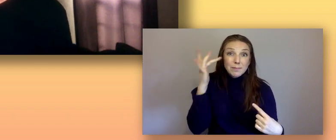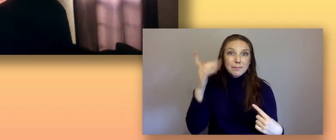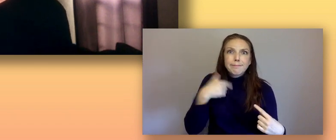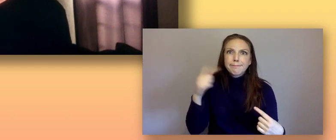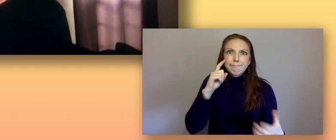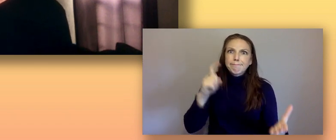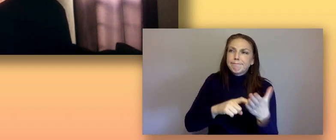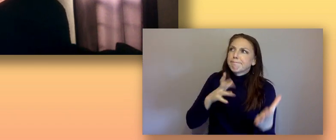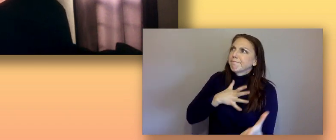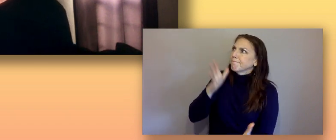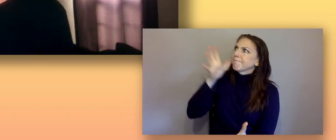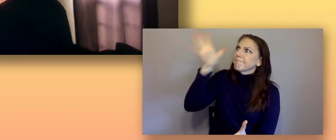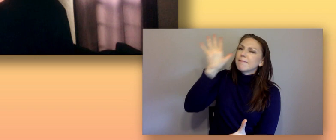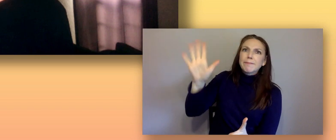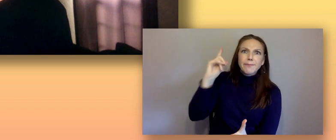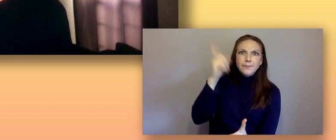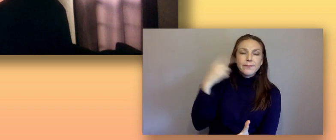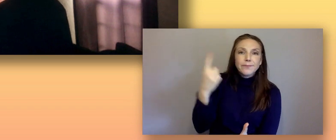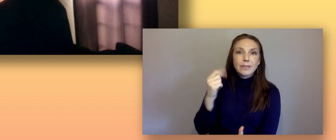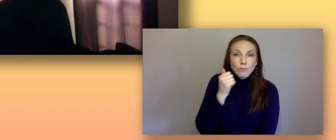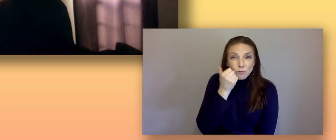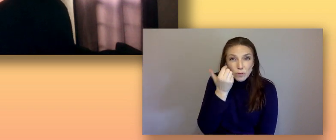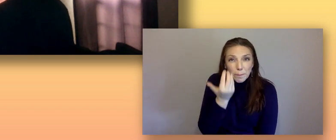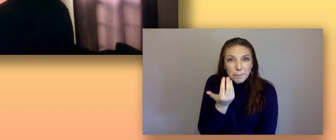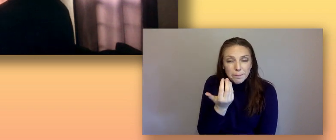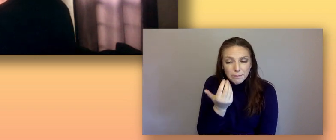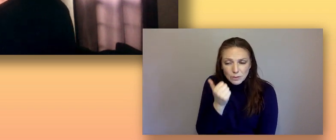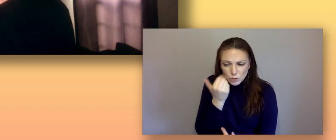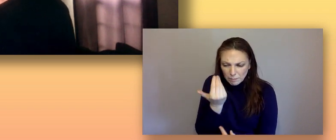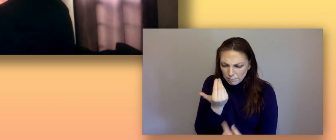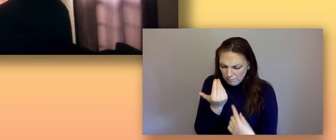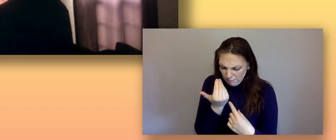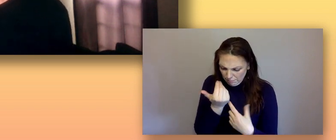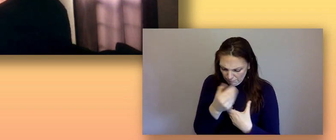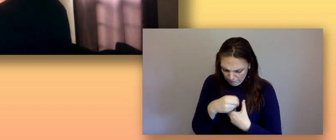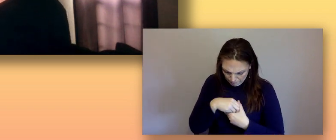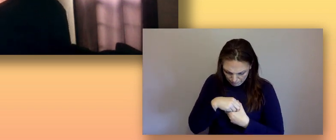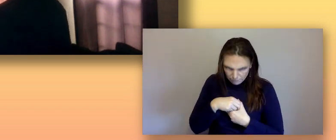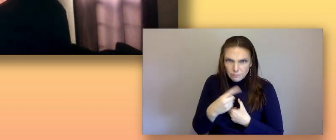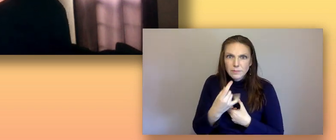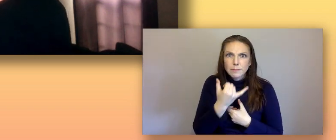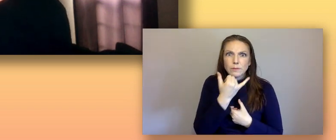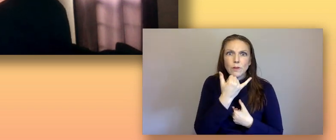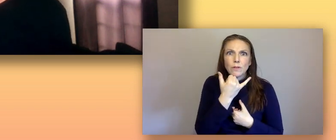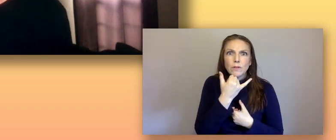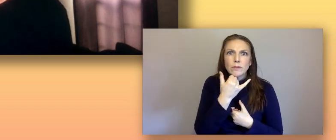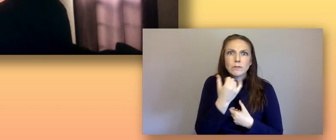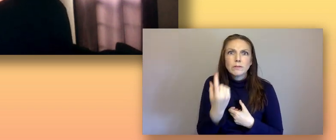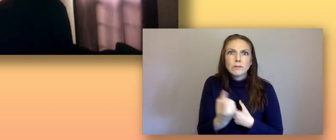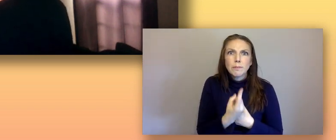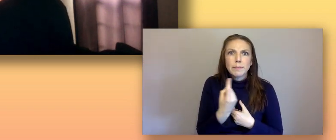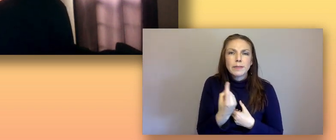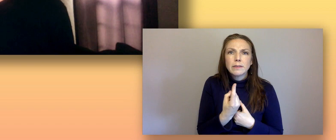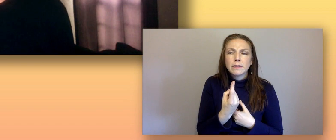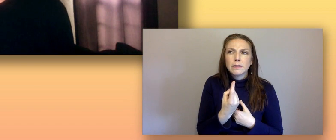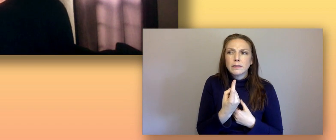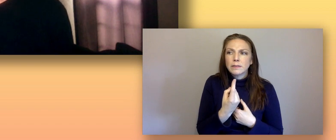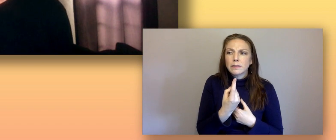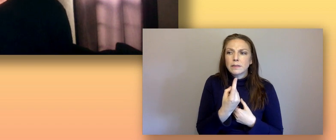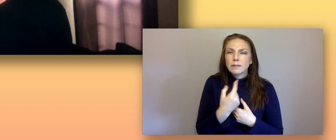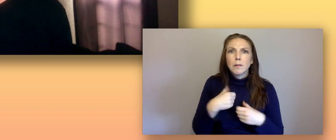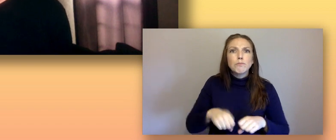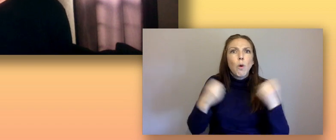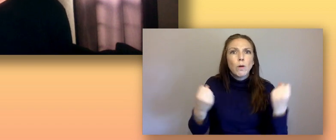recognize my own parents' faces. And shame that there is something very wrong with me. Shame that I'm